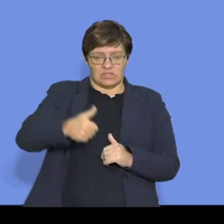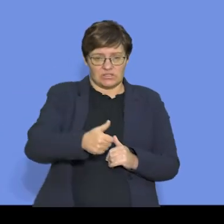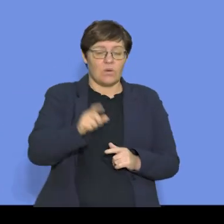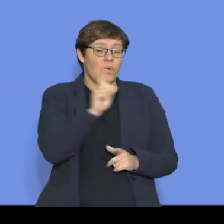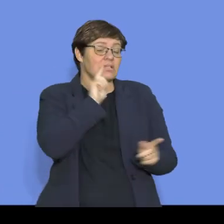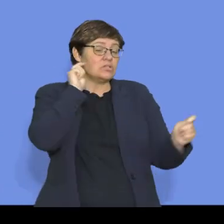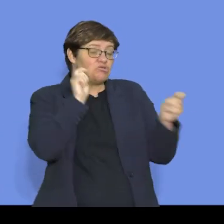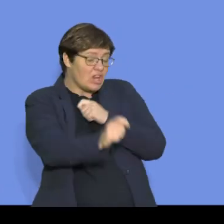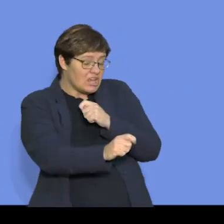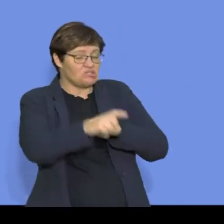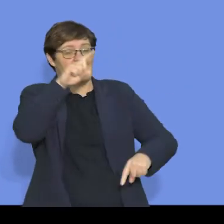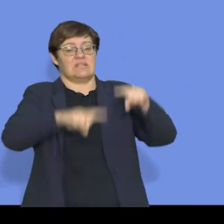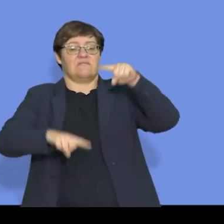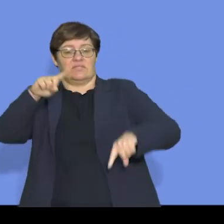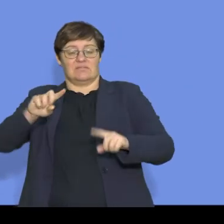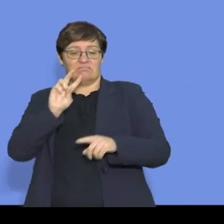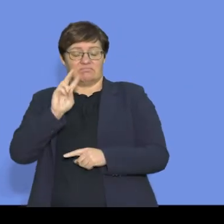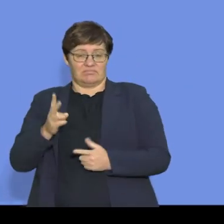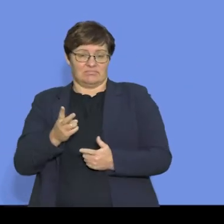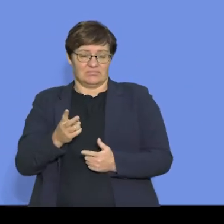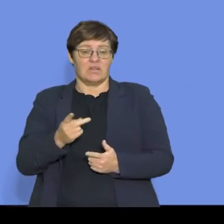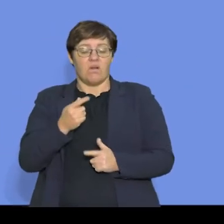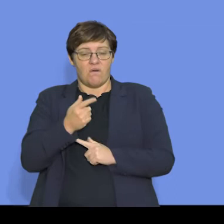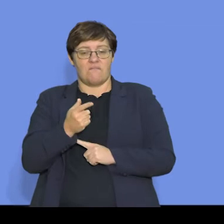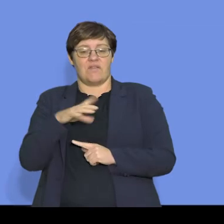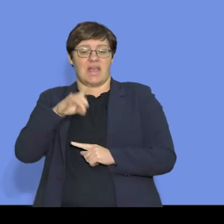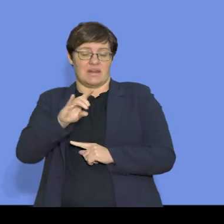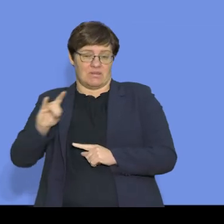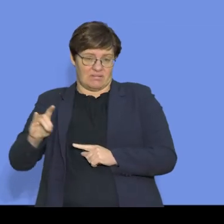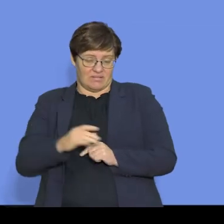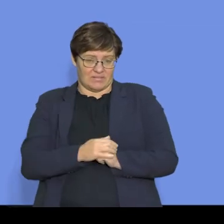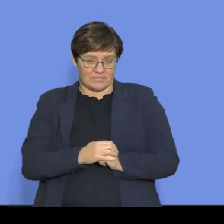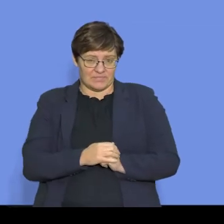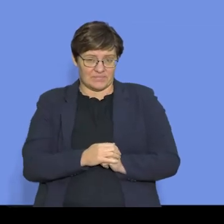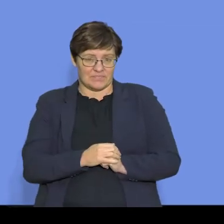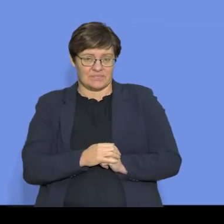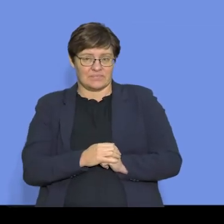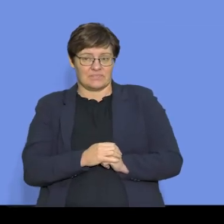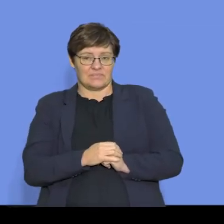the change and the diversification of animals over